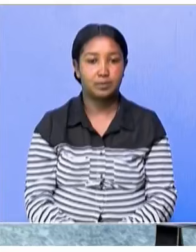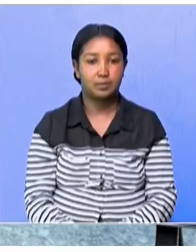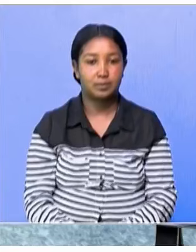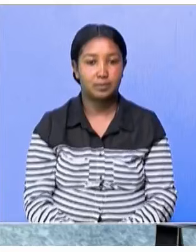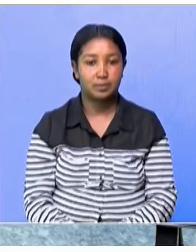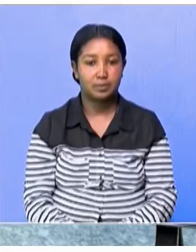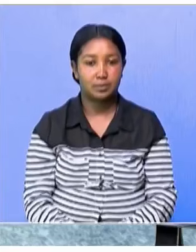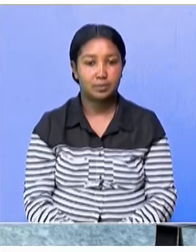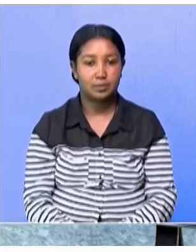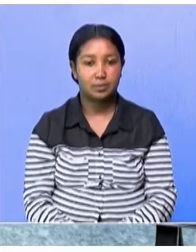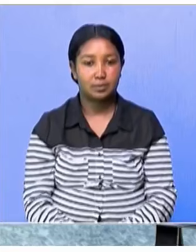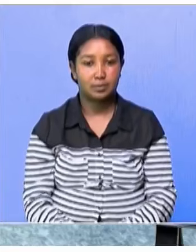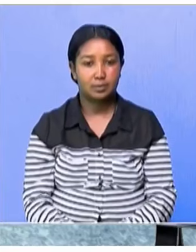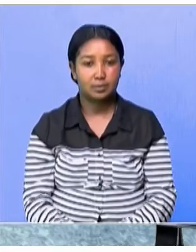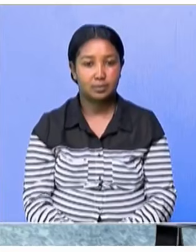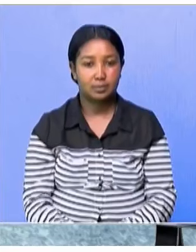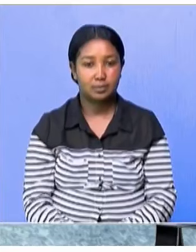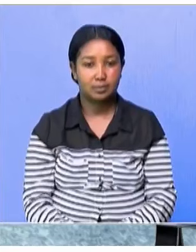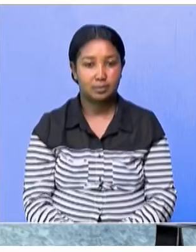You see?